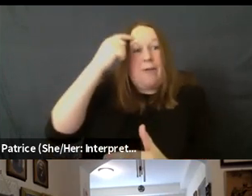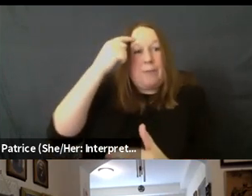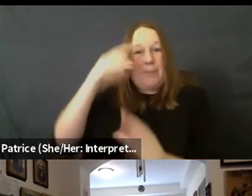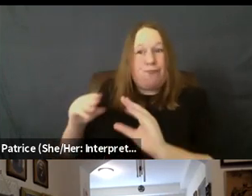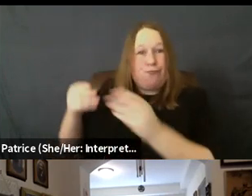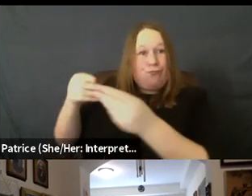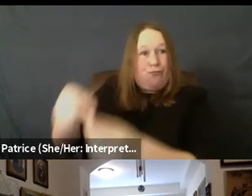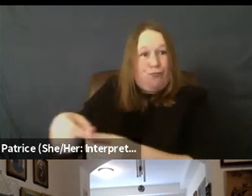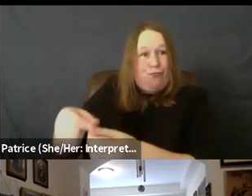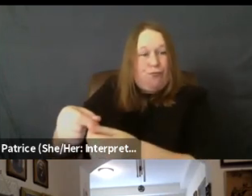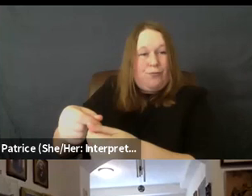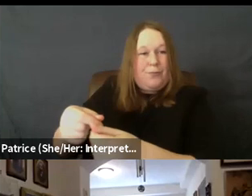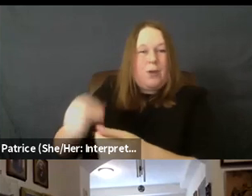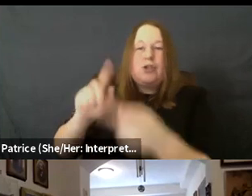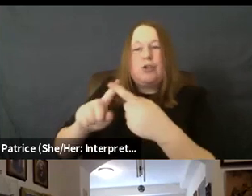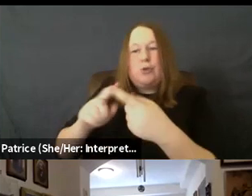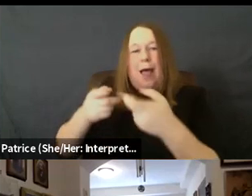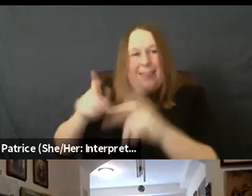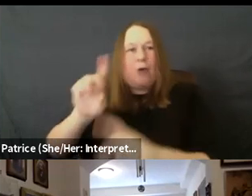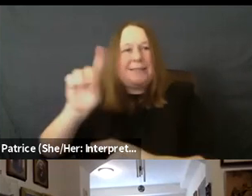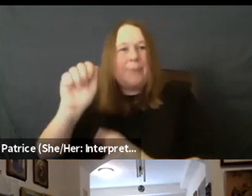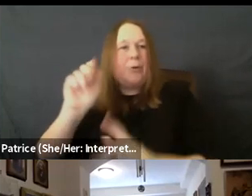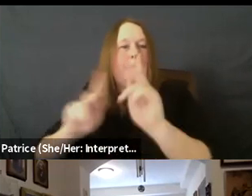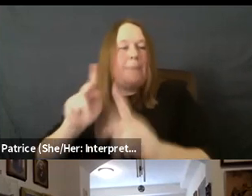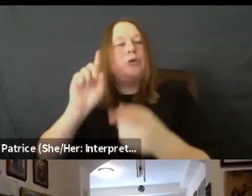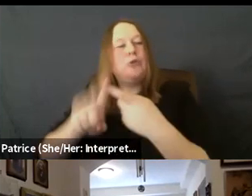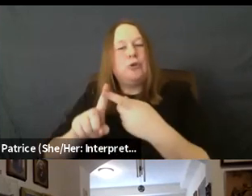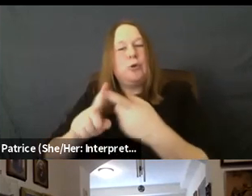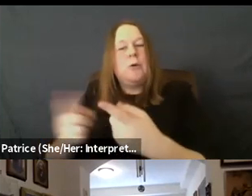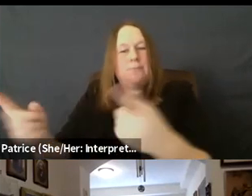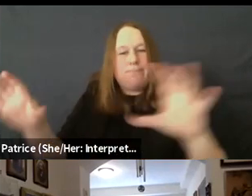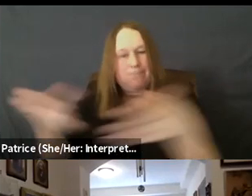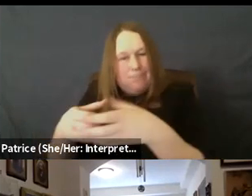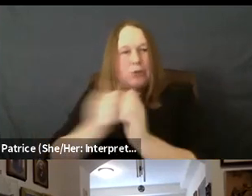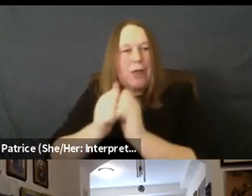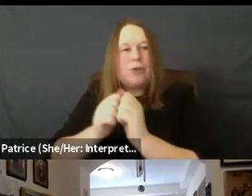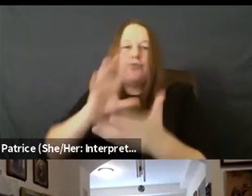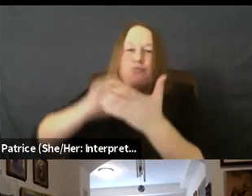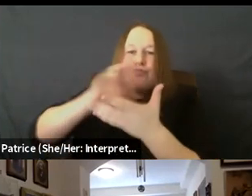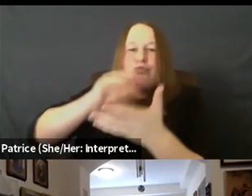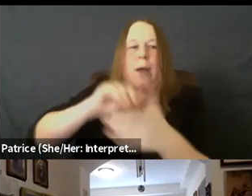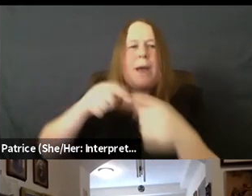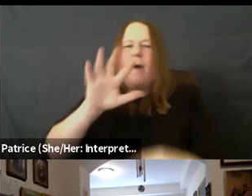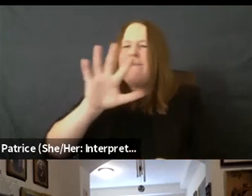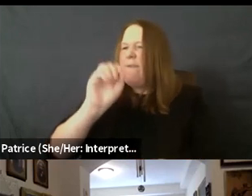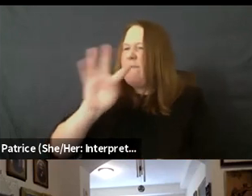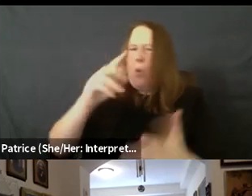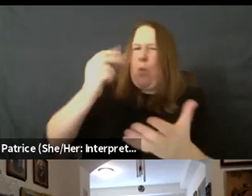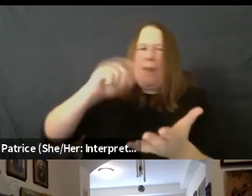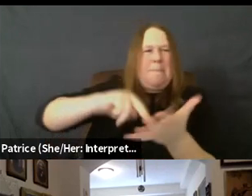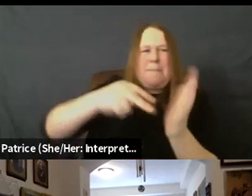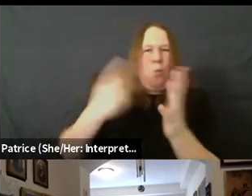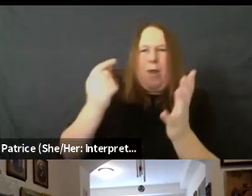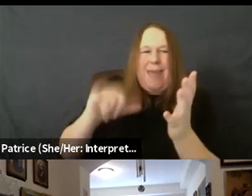into enabling disabled people to come together to really learn about what 504 was, which